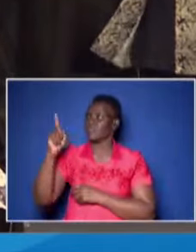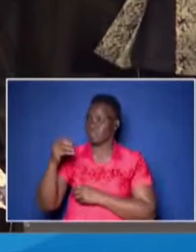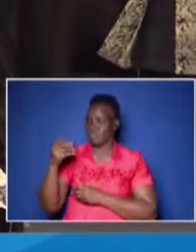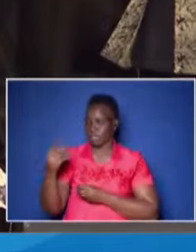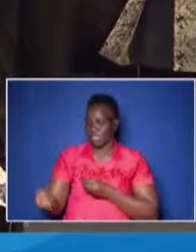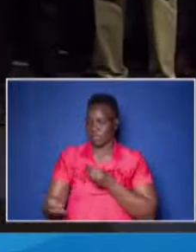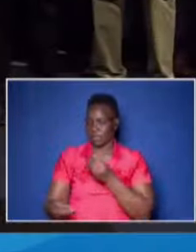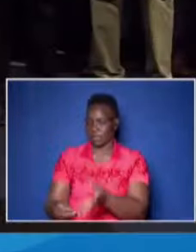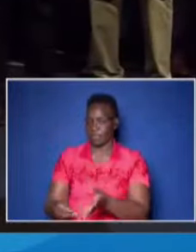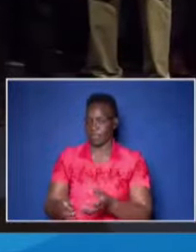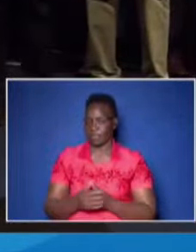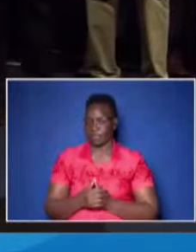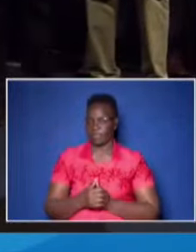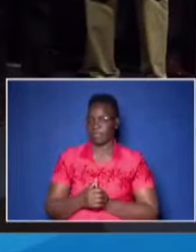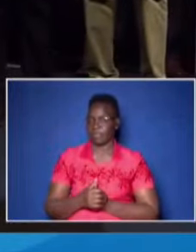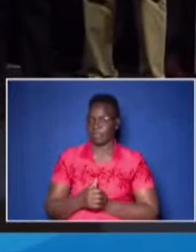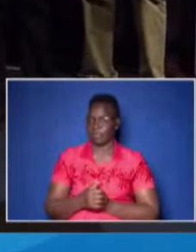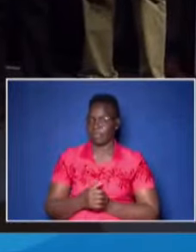life